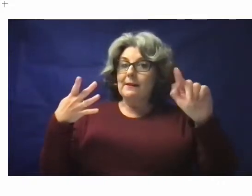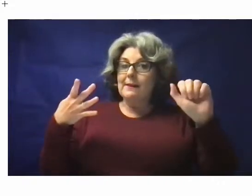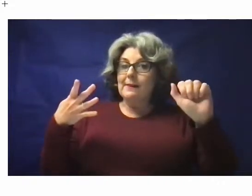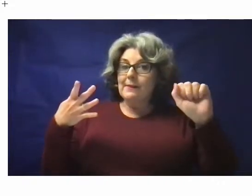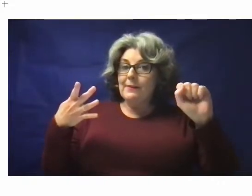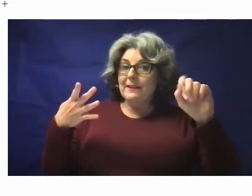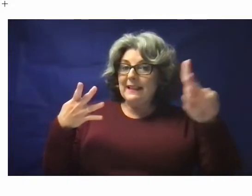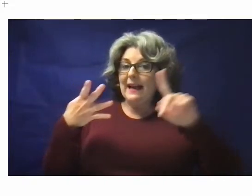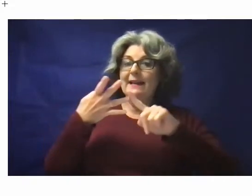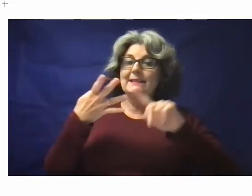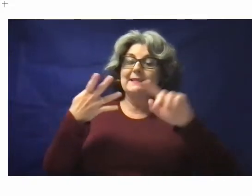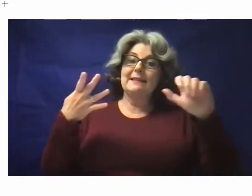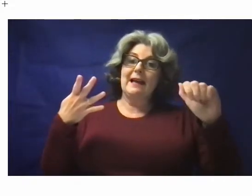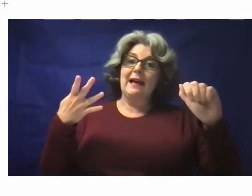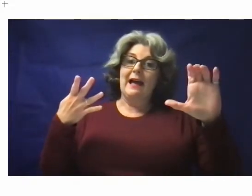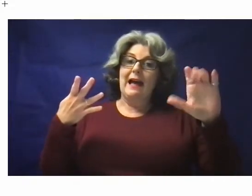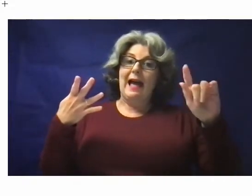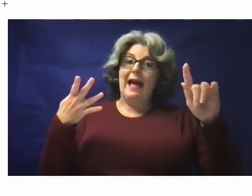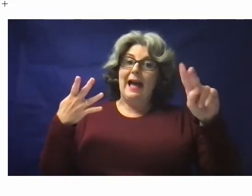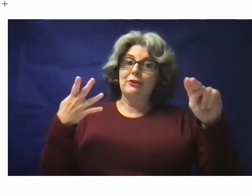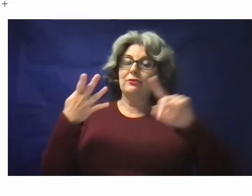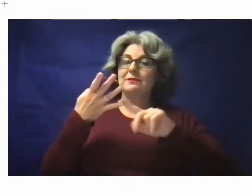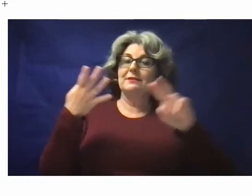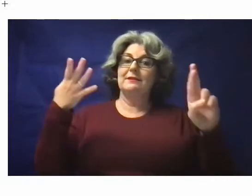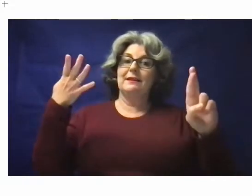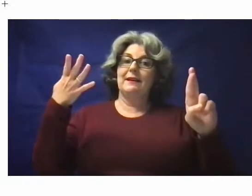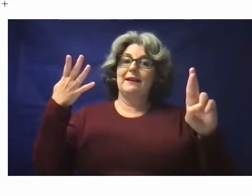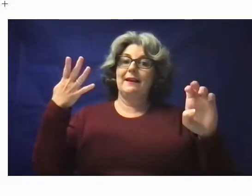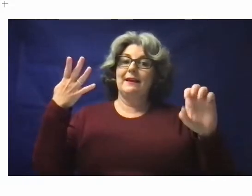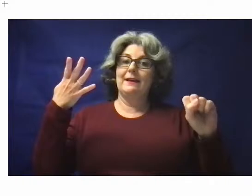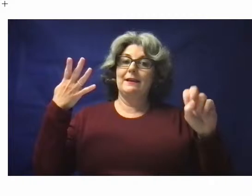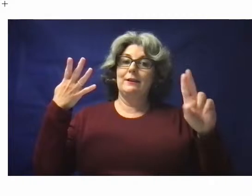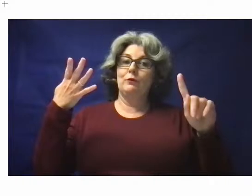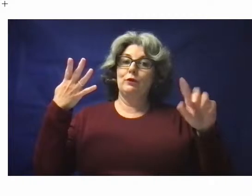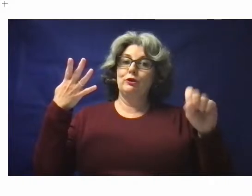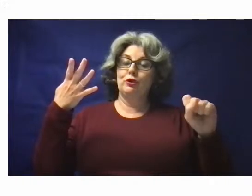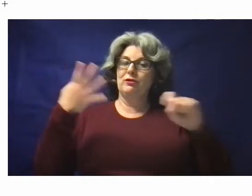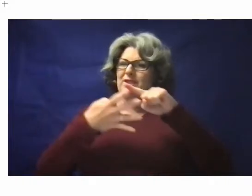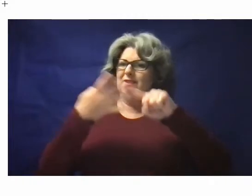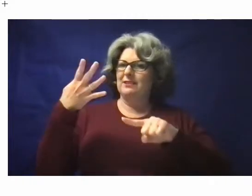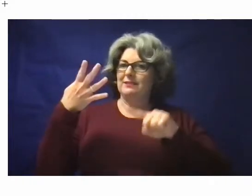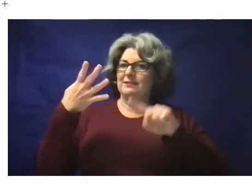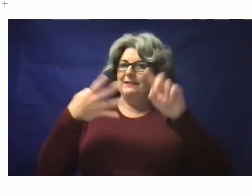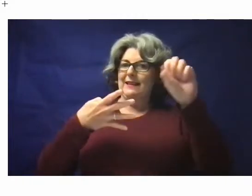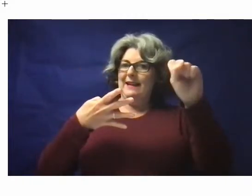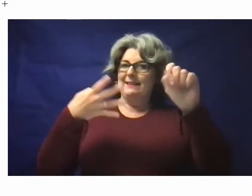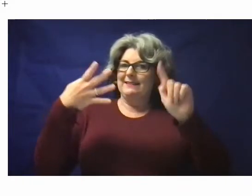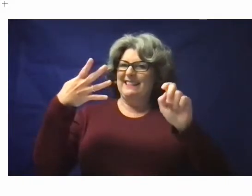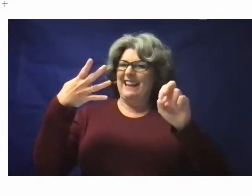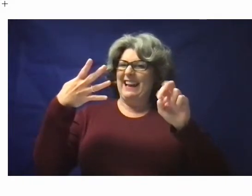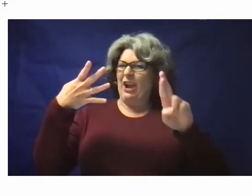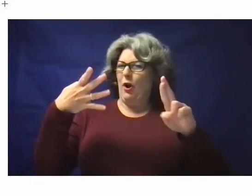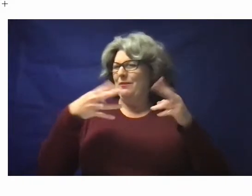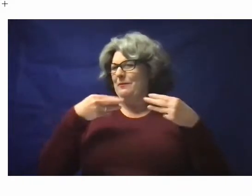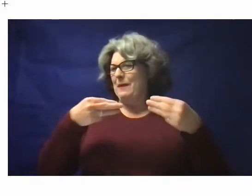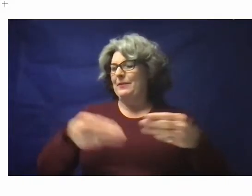actions, and the results. Dates and where the experience was acquired are also